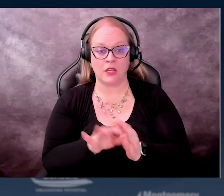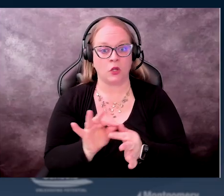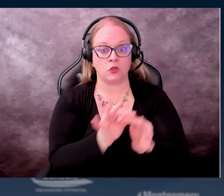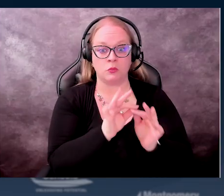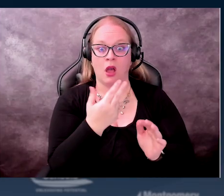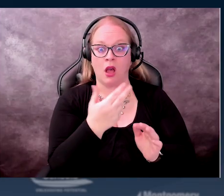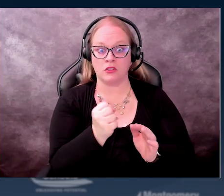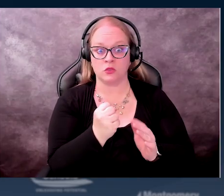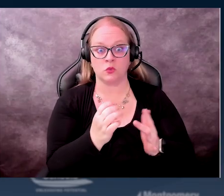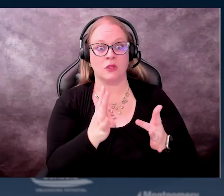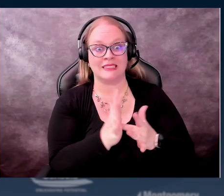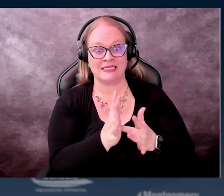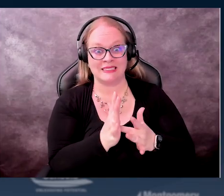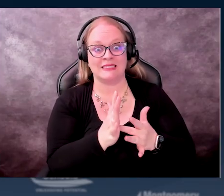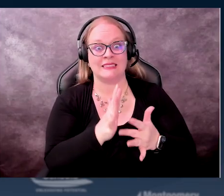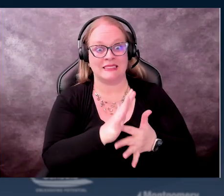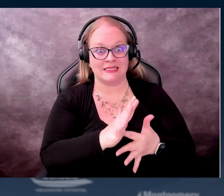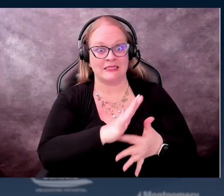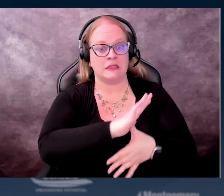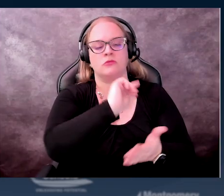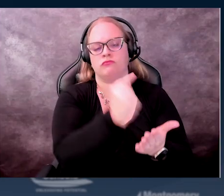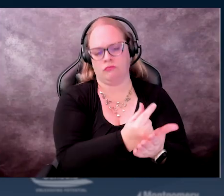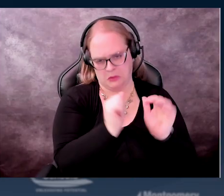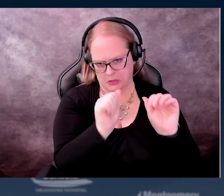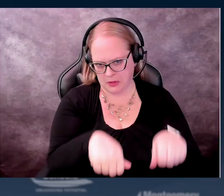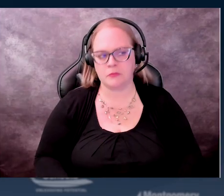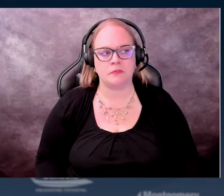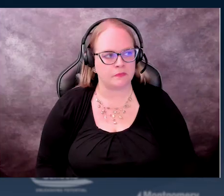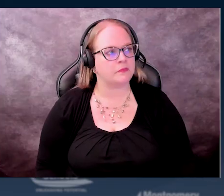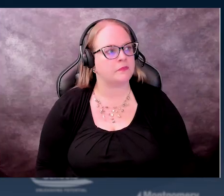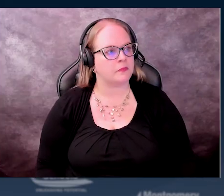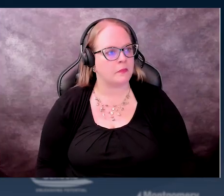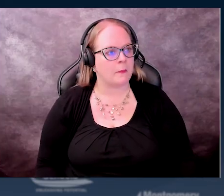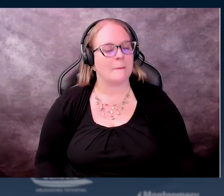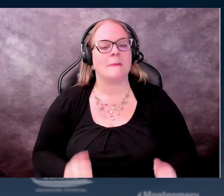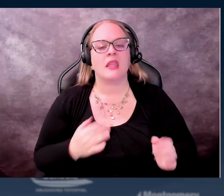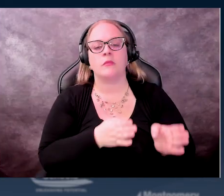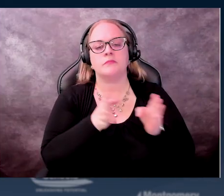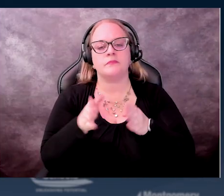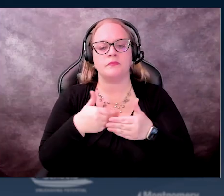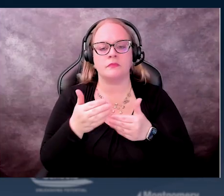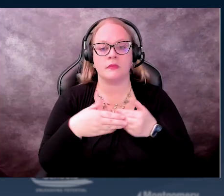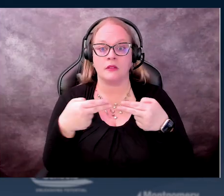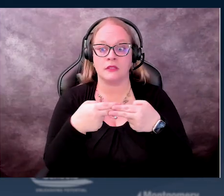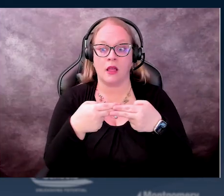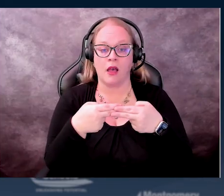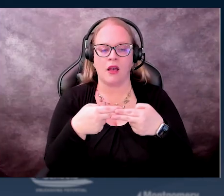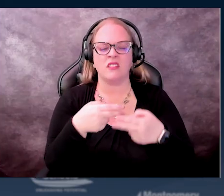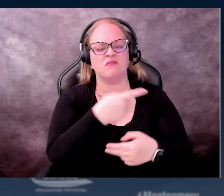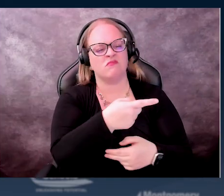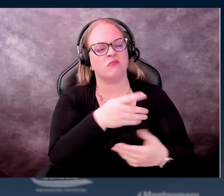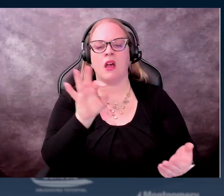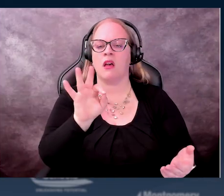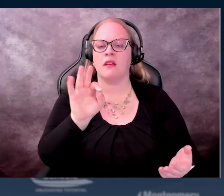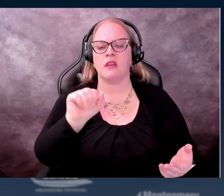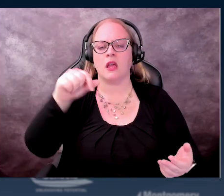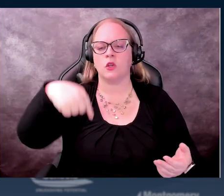next slide. So we're going to take a look at some frequently asked questions.